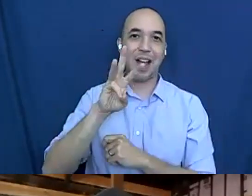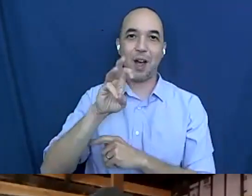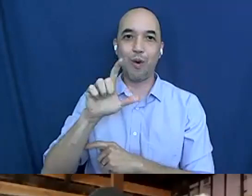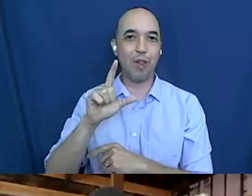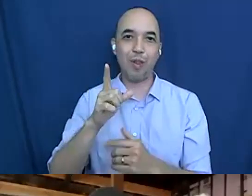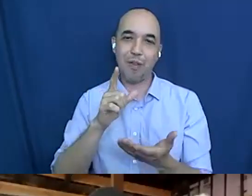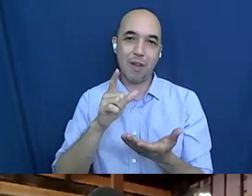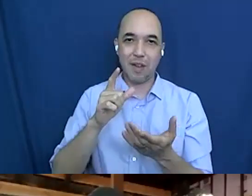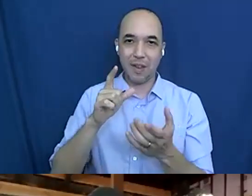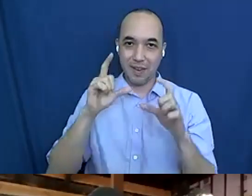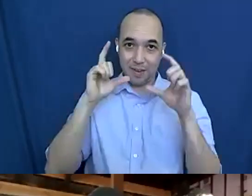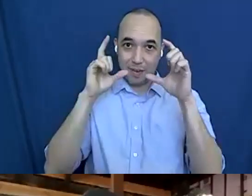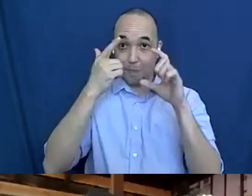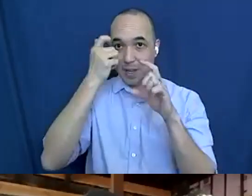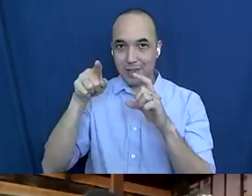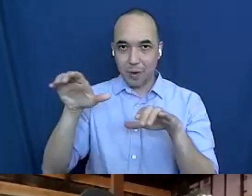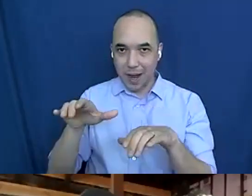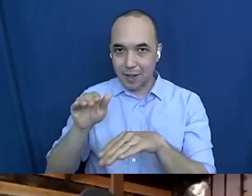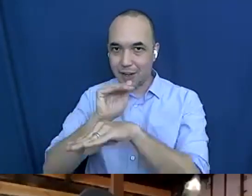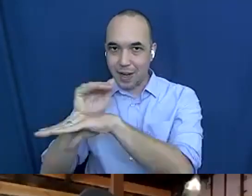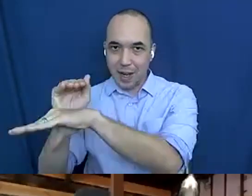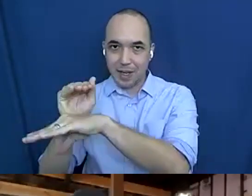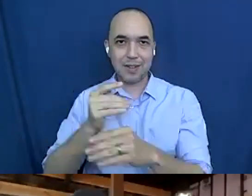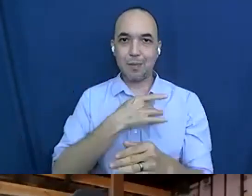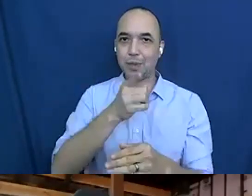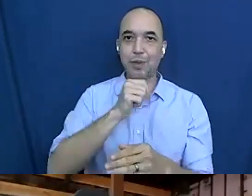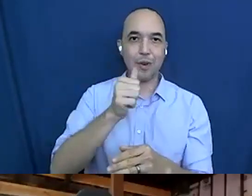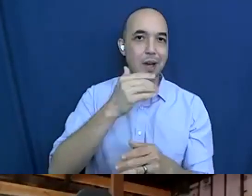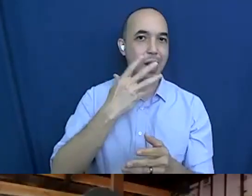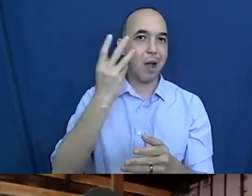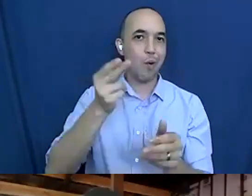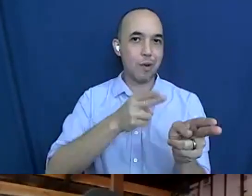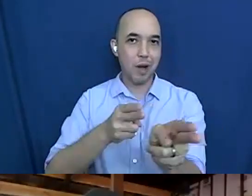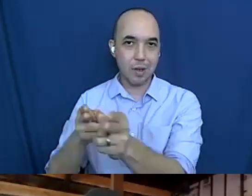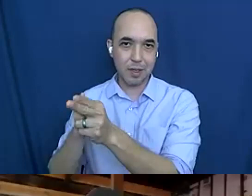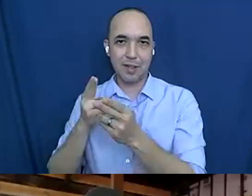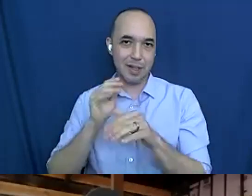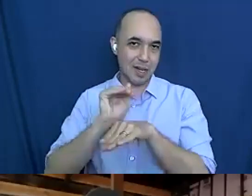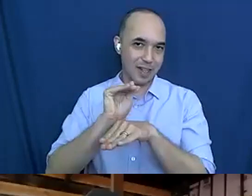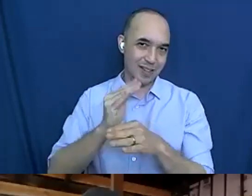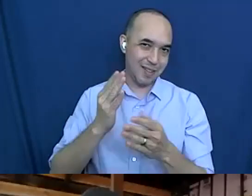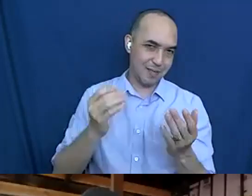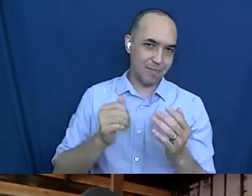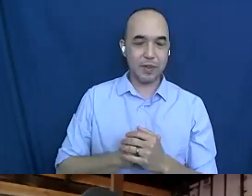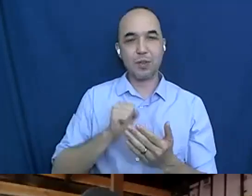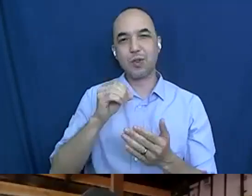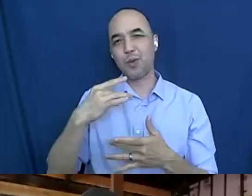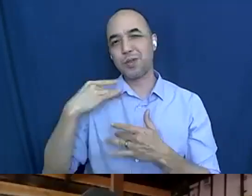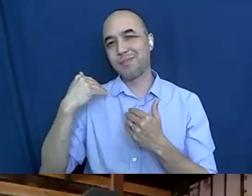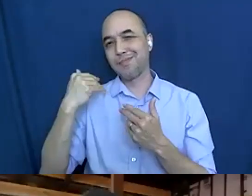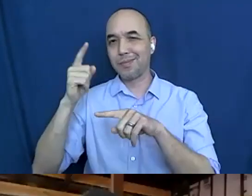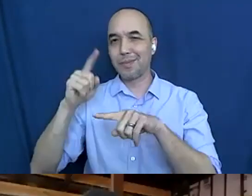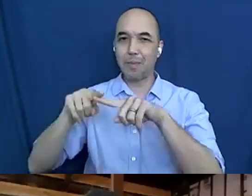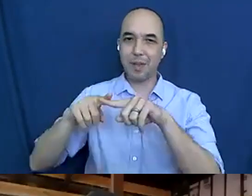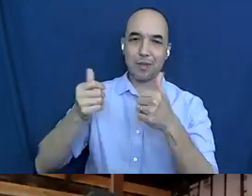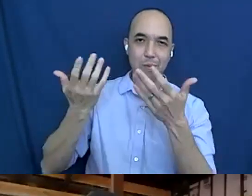mostly active at night. So you wouldn't be out in the middle of the night trying to hunt your bird. Makes sense, depending on the species. Yes, ma'am. So falconry is,